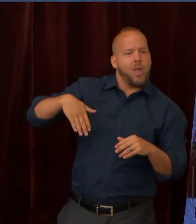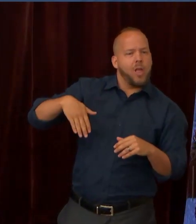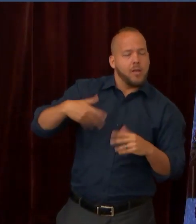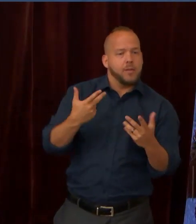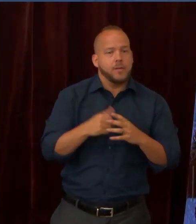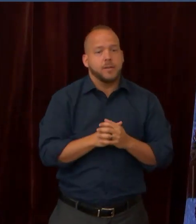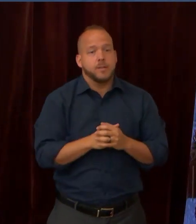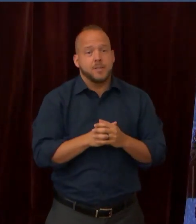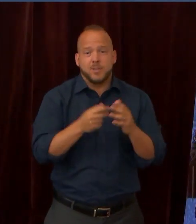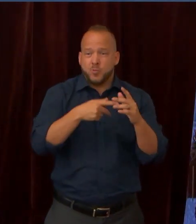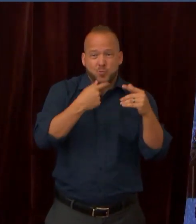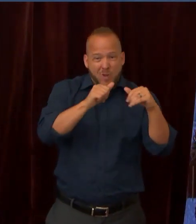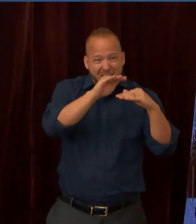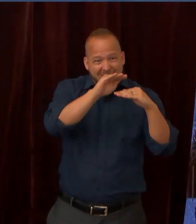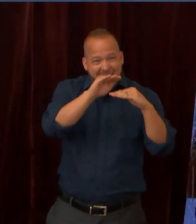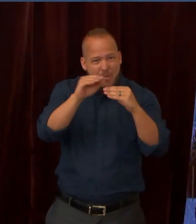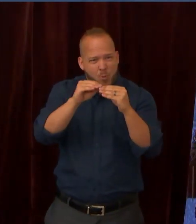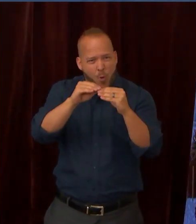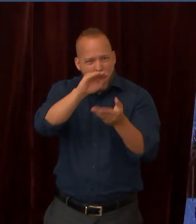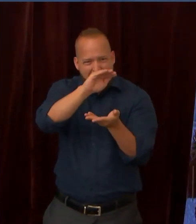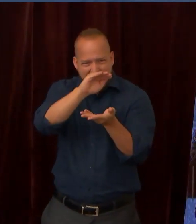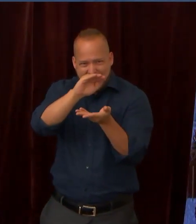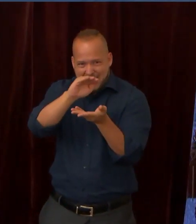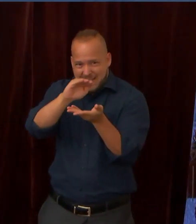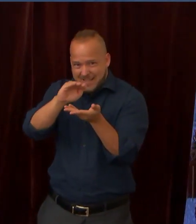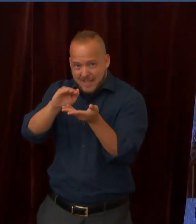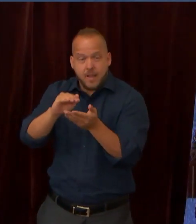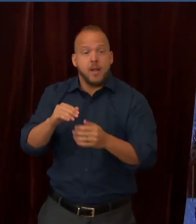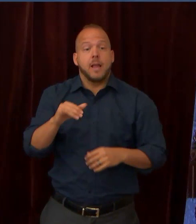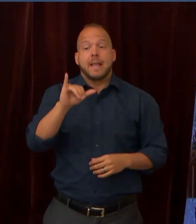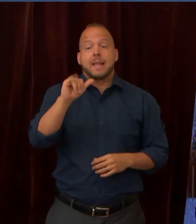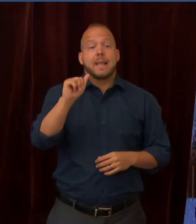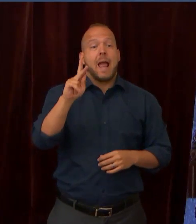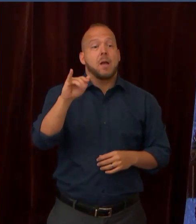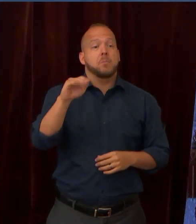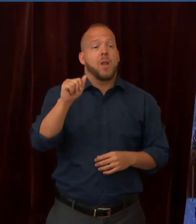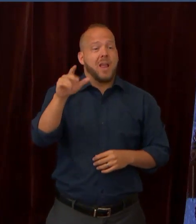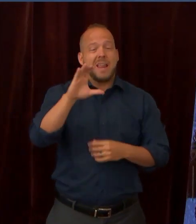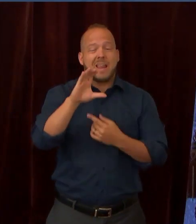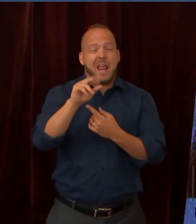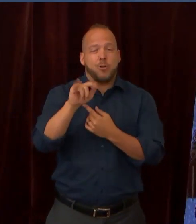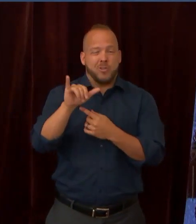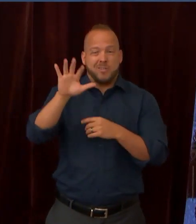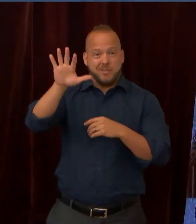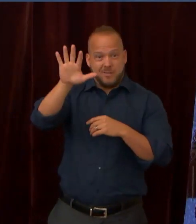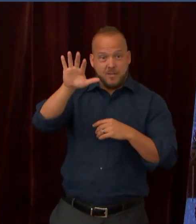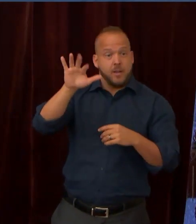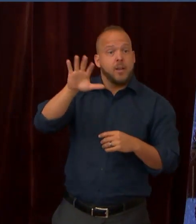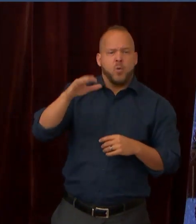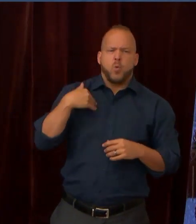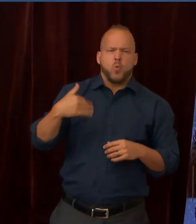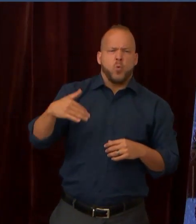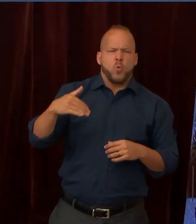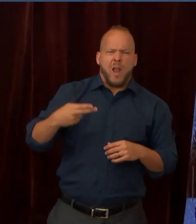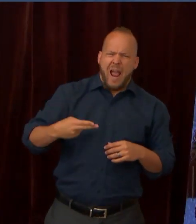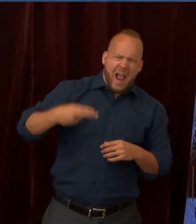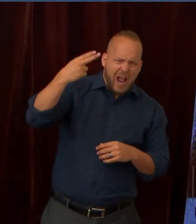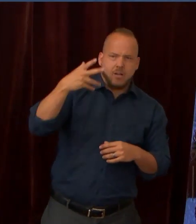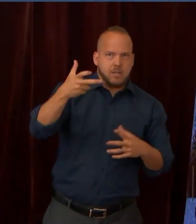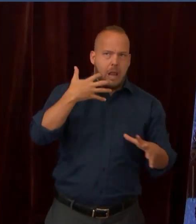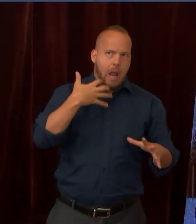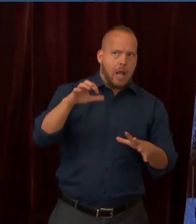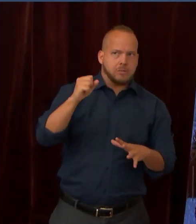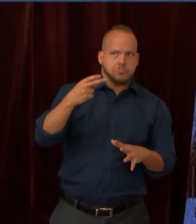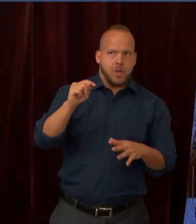hotspots in our state. You look at Yakima County, which may have one of the highest infection rates in the western United States.